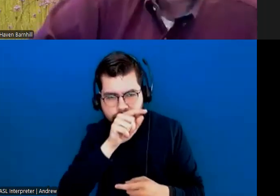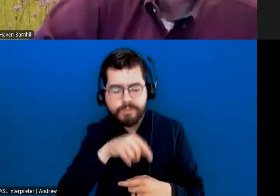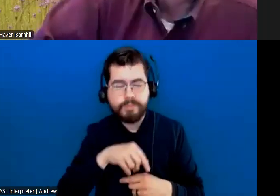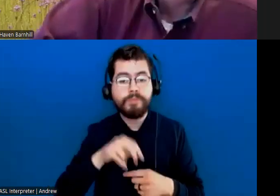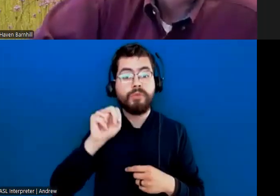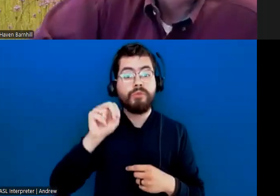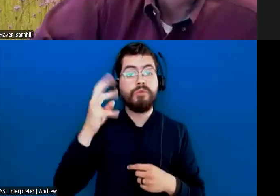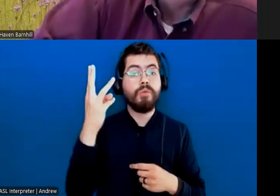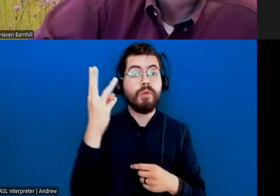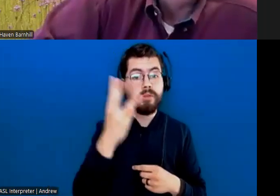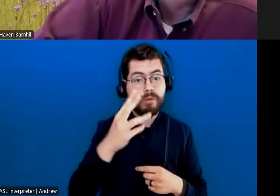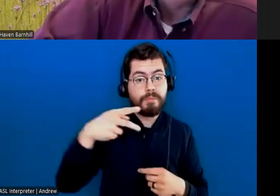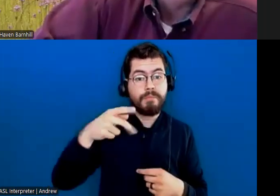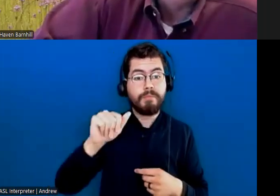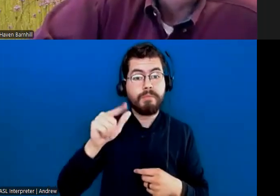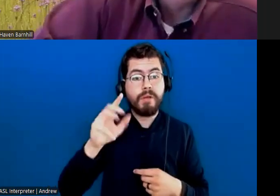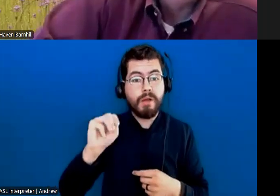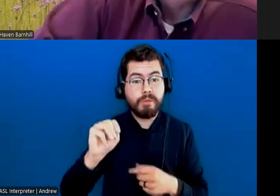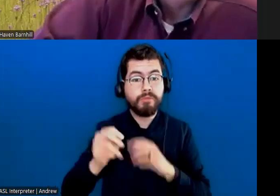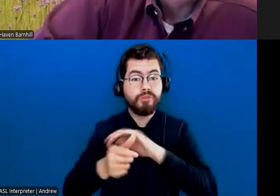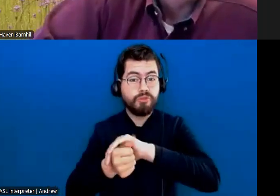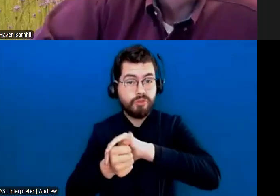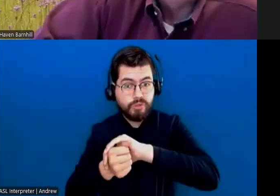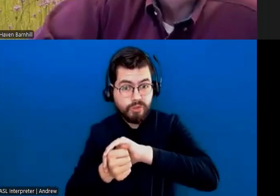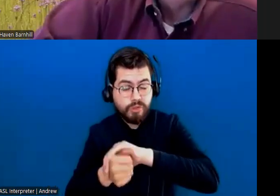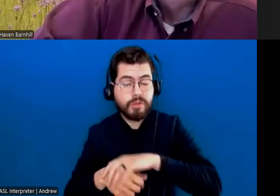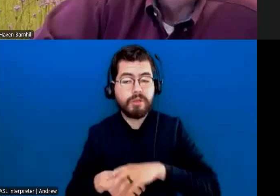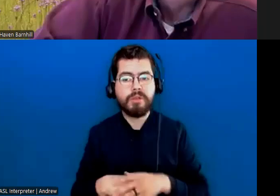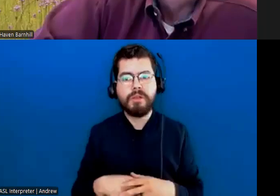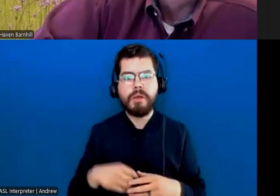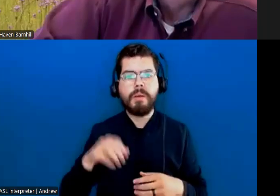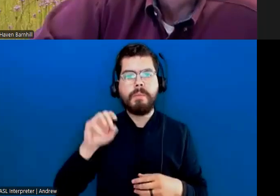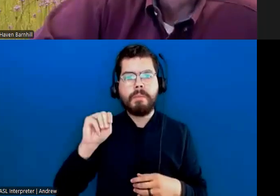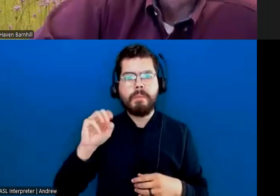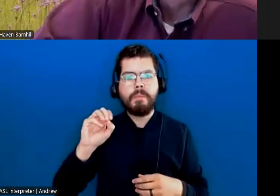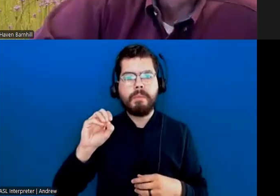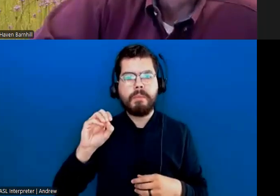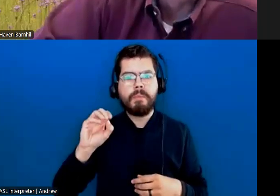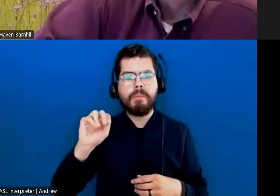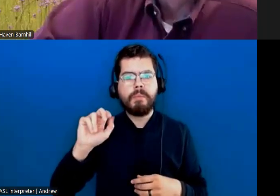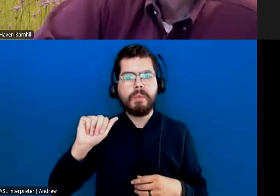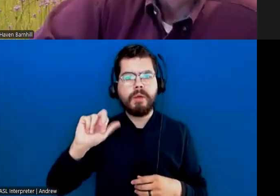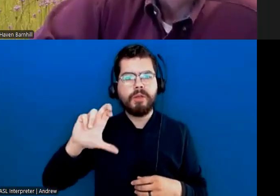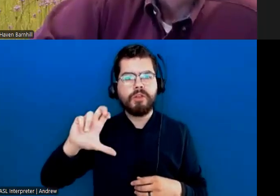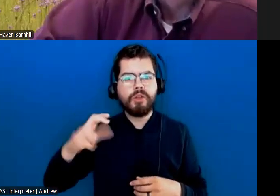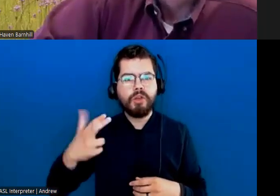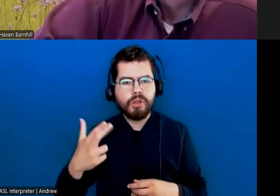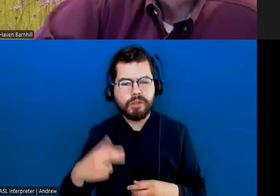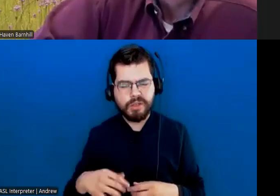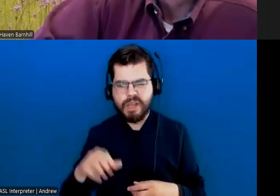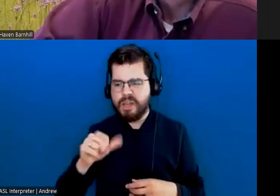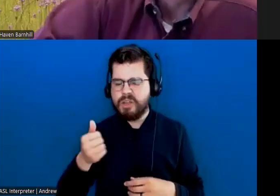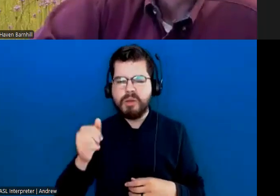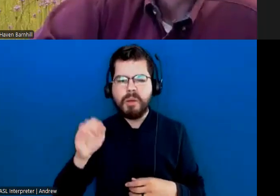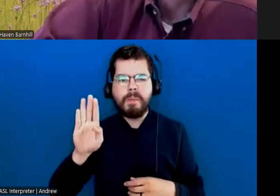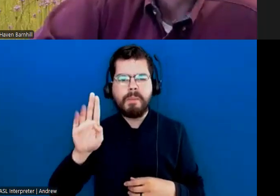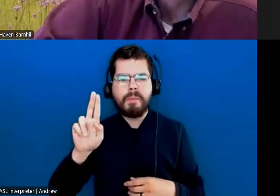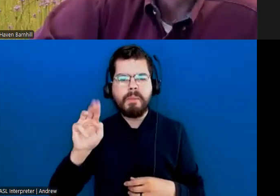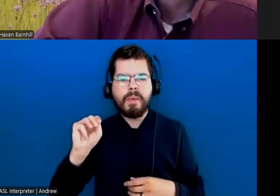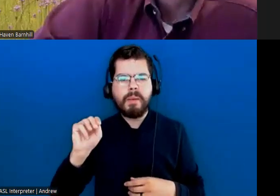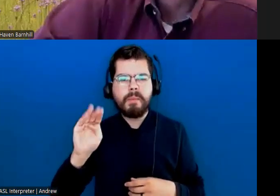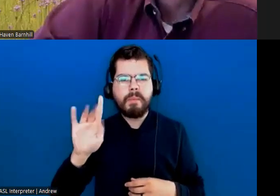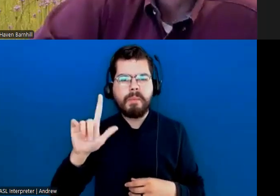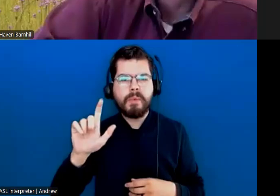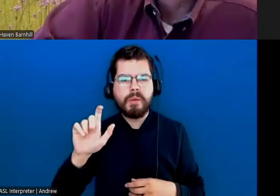monarch. I'm trying to remember the bumblebee species that was just proposed for listing. So, you know, on a landscape scale,